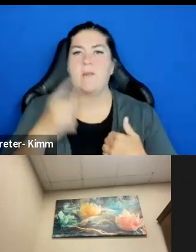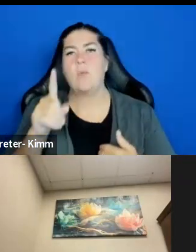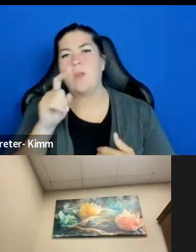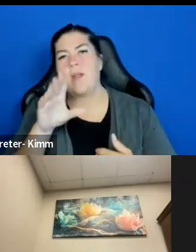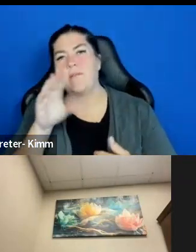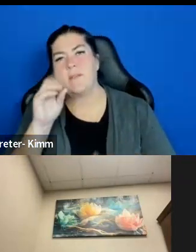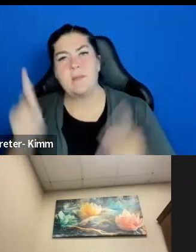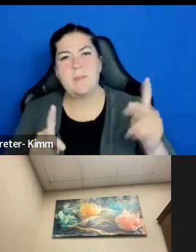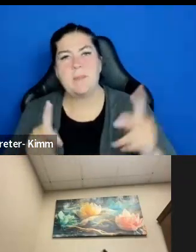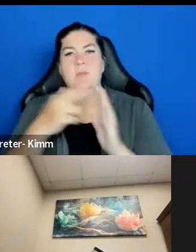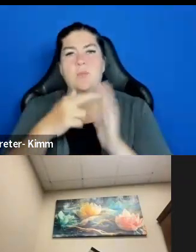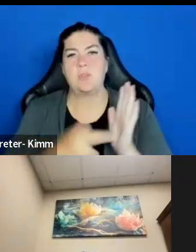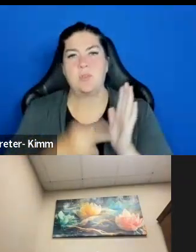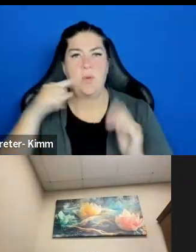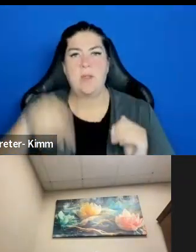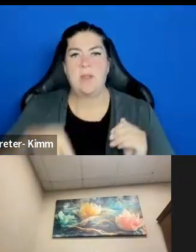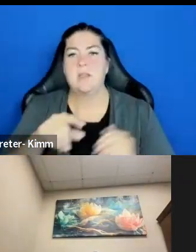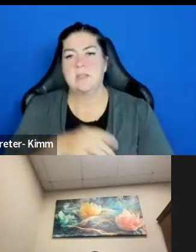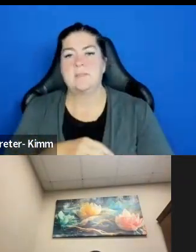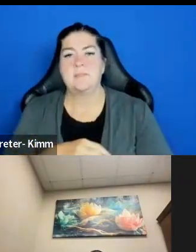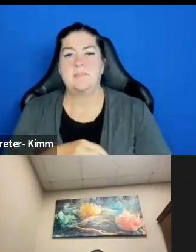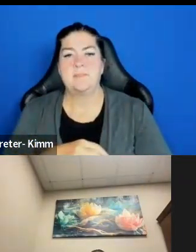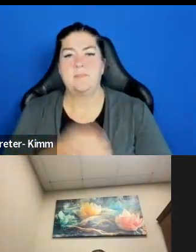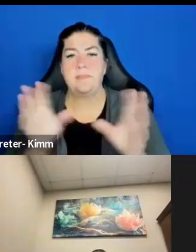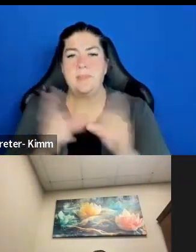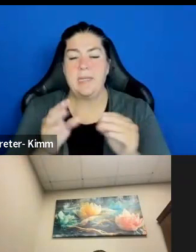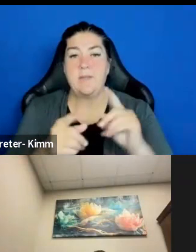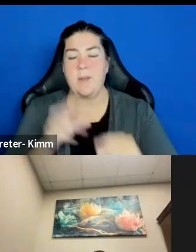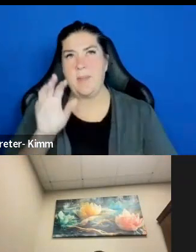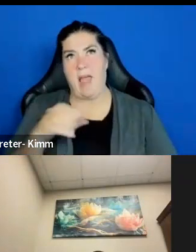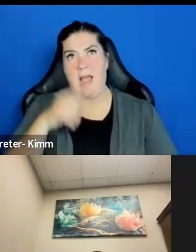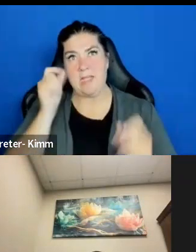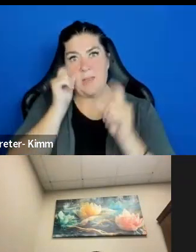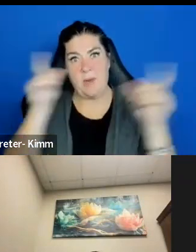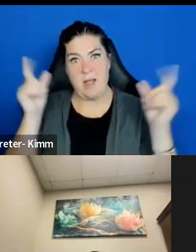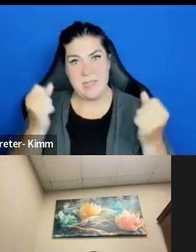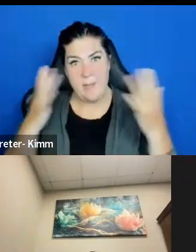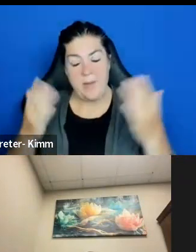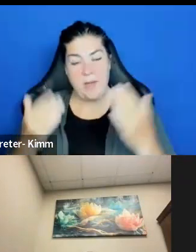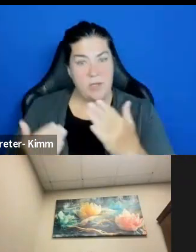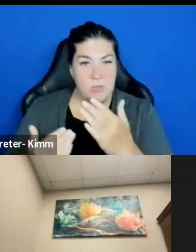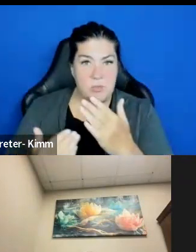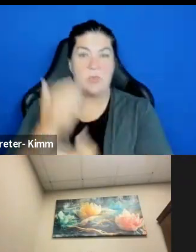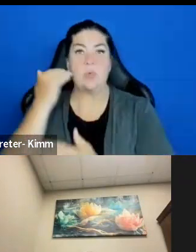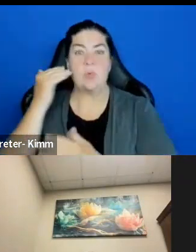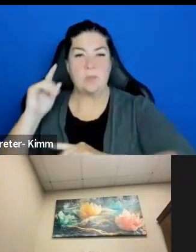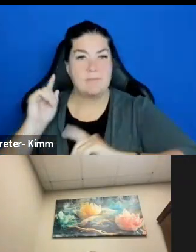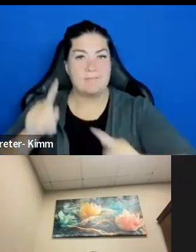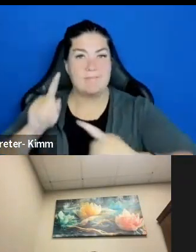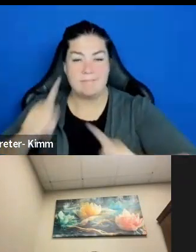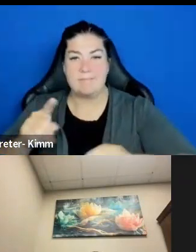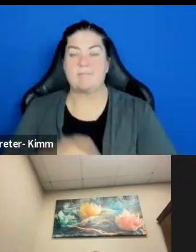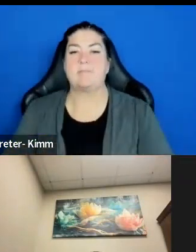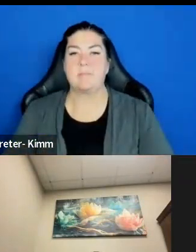folks registered for this SWAVO. And out of those, I was surprised how many new attendees we have.